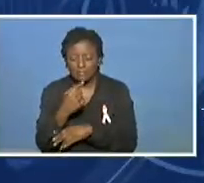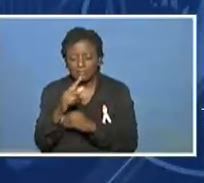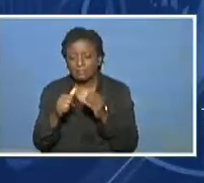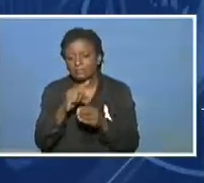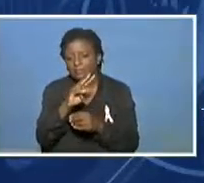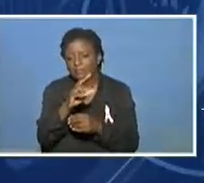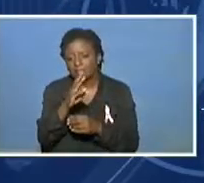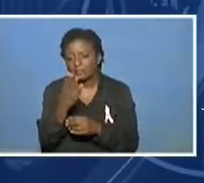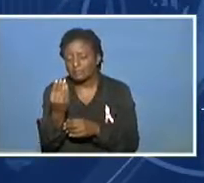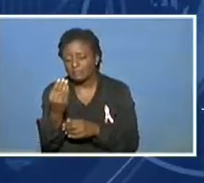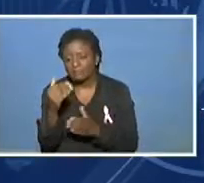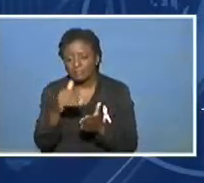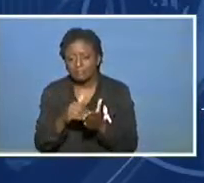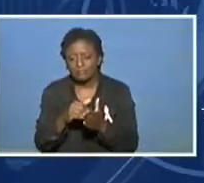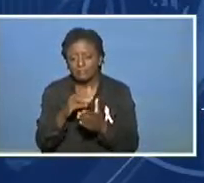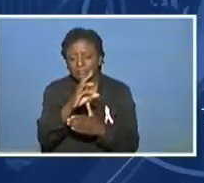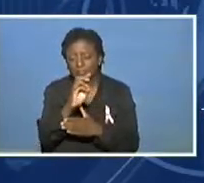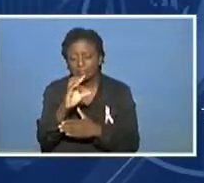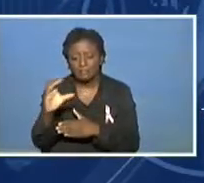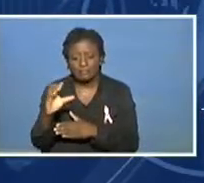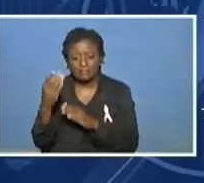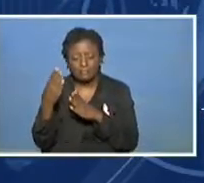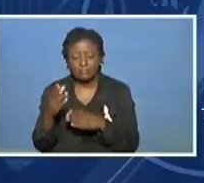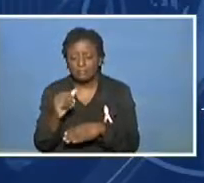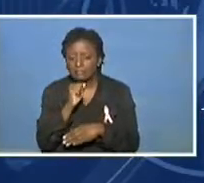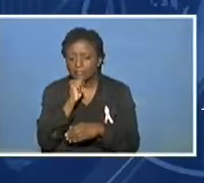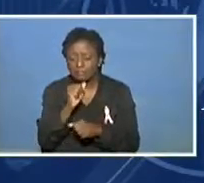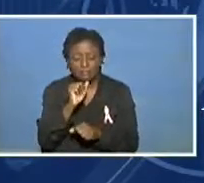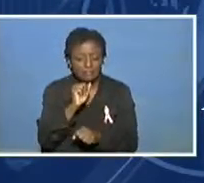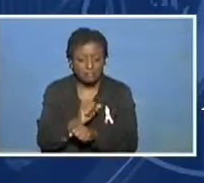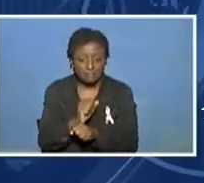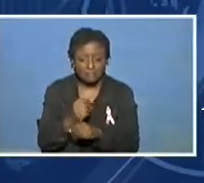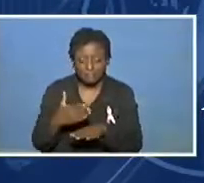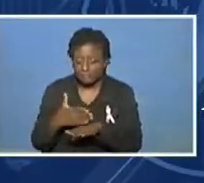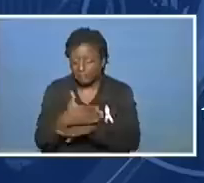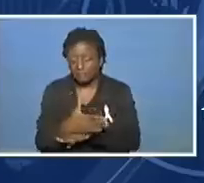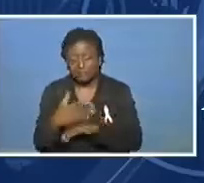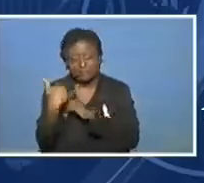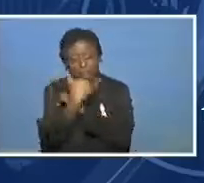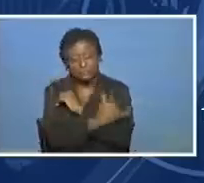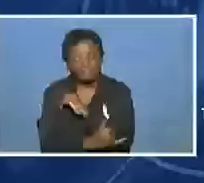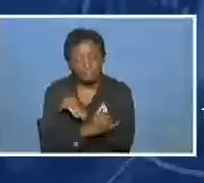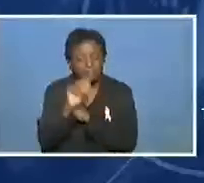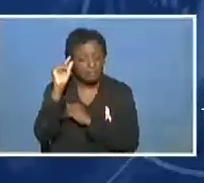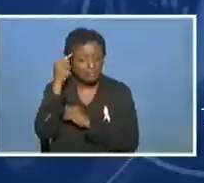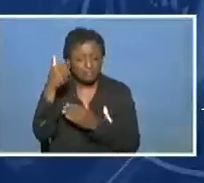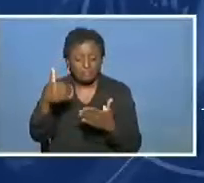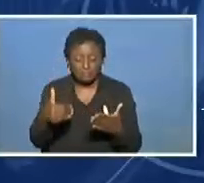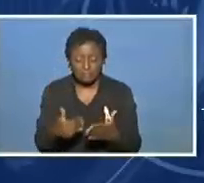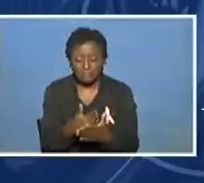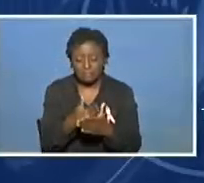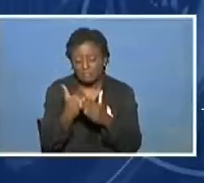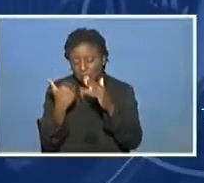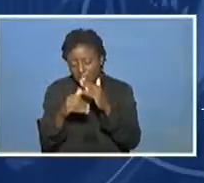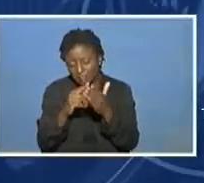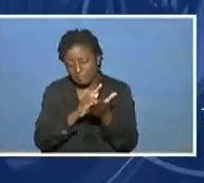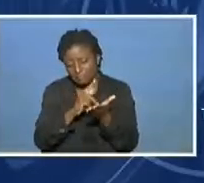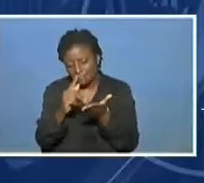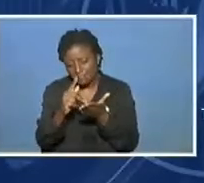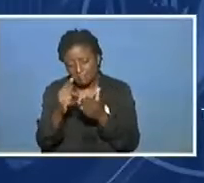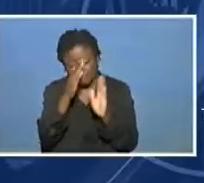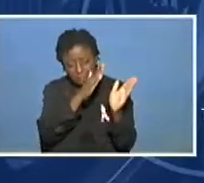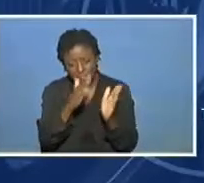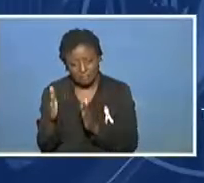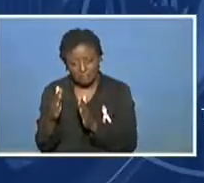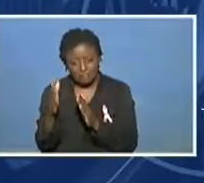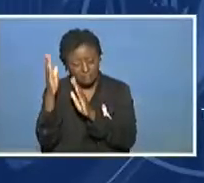214,600 Bahamians are employed across the country. And government's new minimum wage proposal is expected to impact about 60,000 of